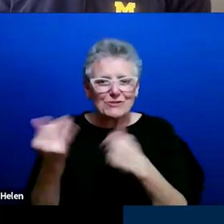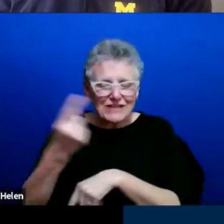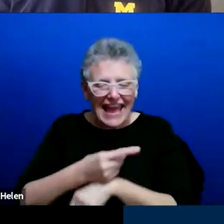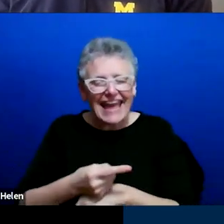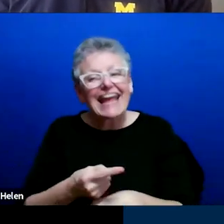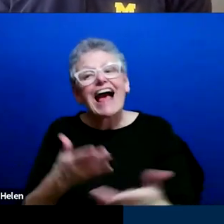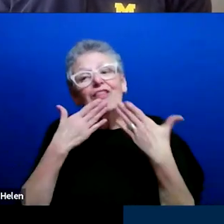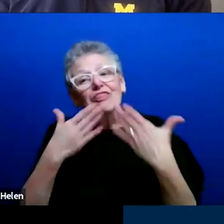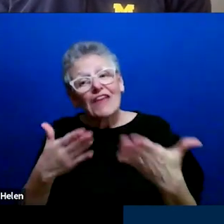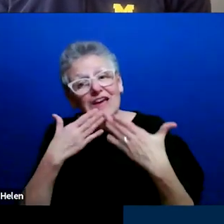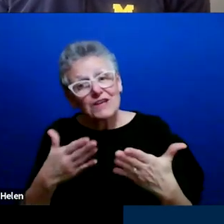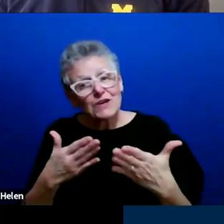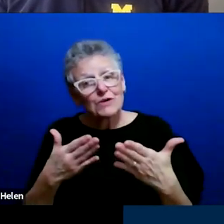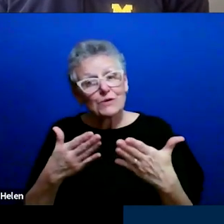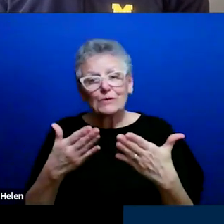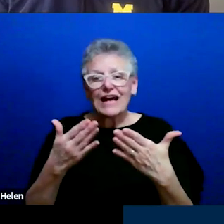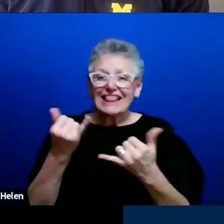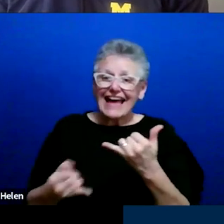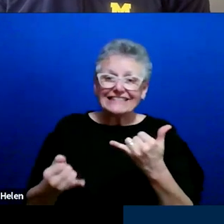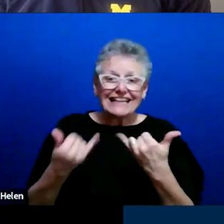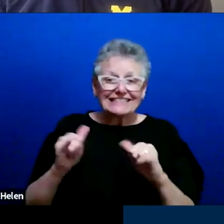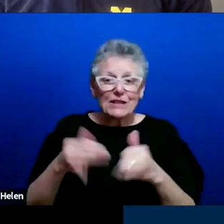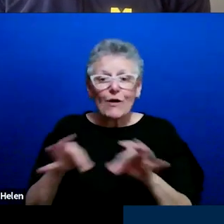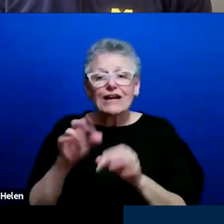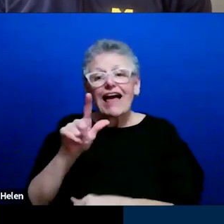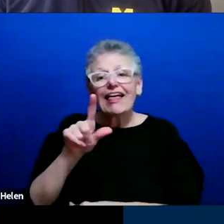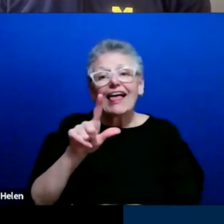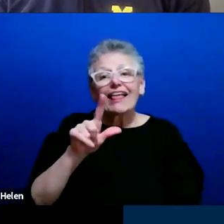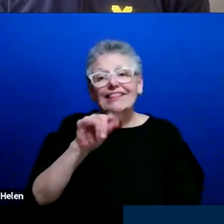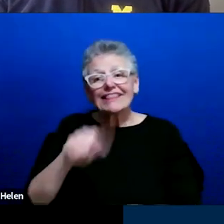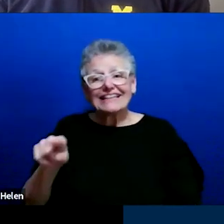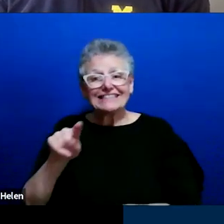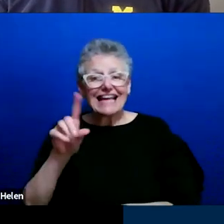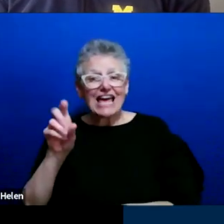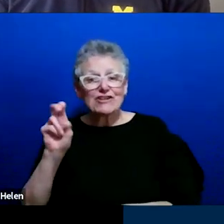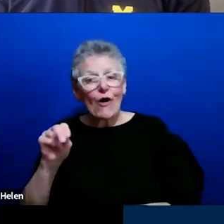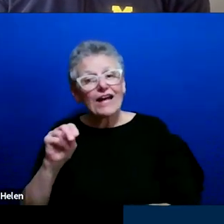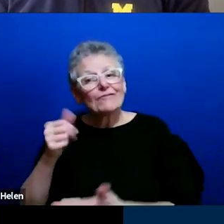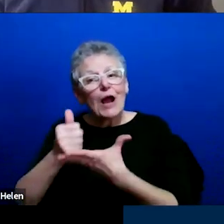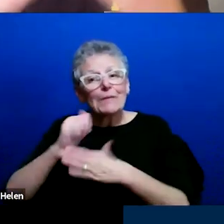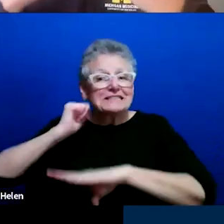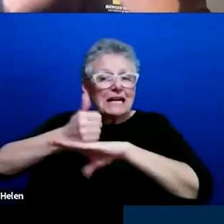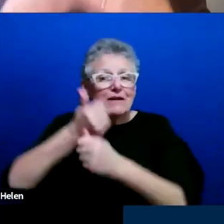And thank you, last but not least, Liz and Dawn for helping getting all of this set up.